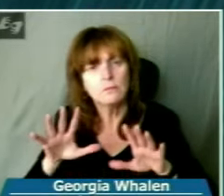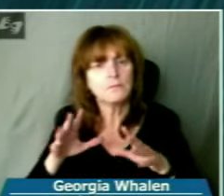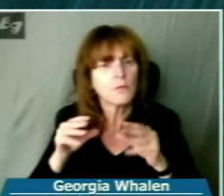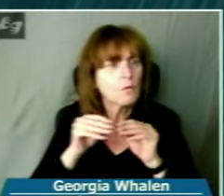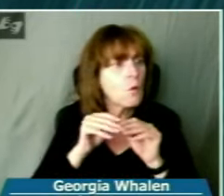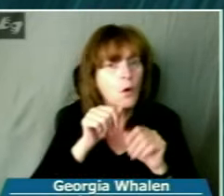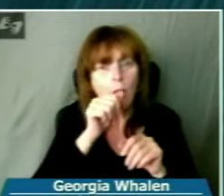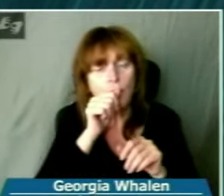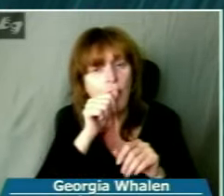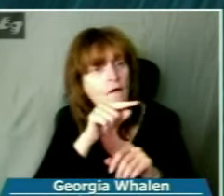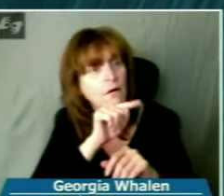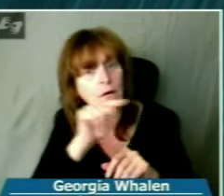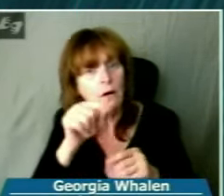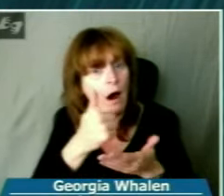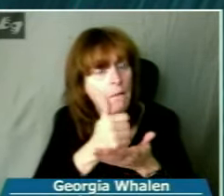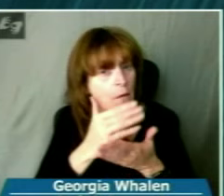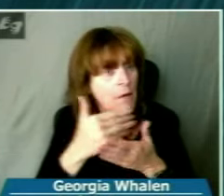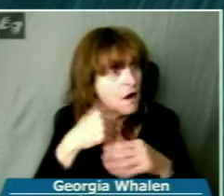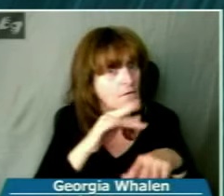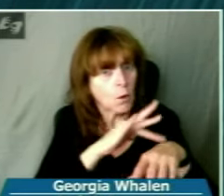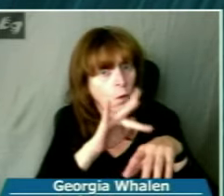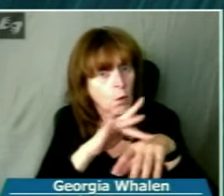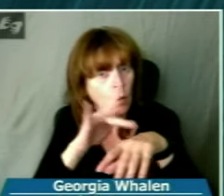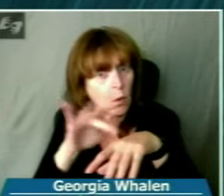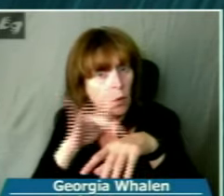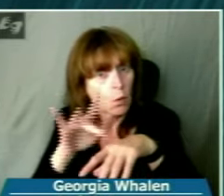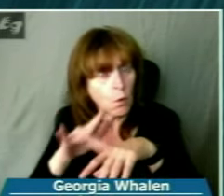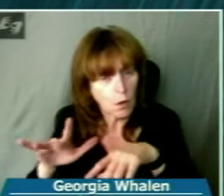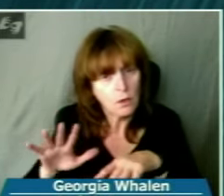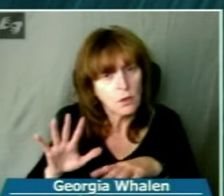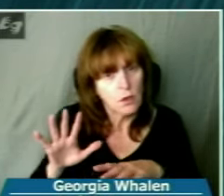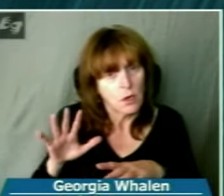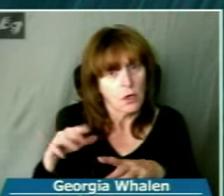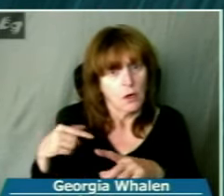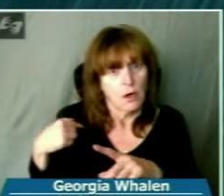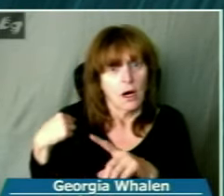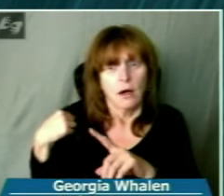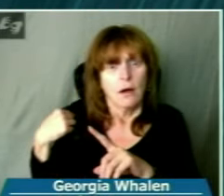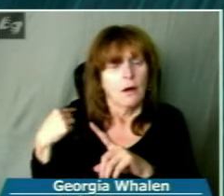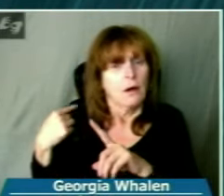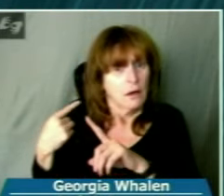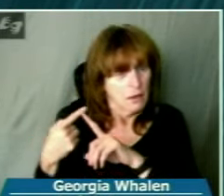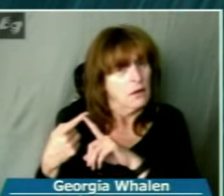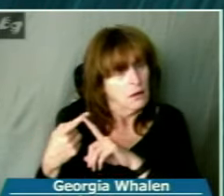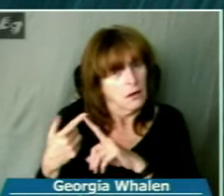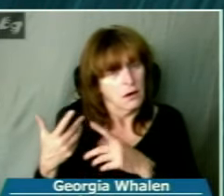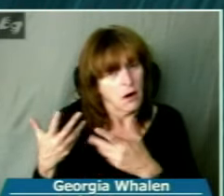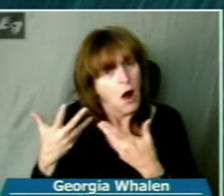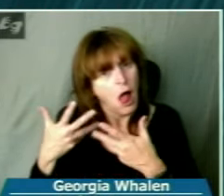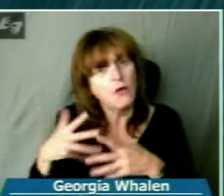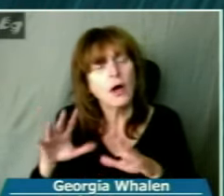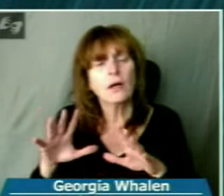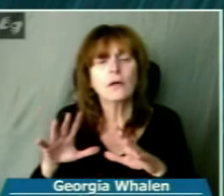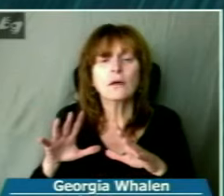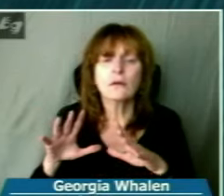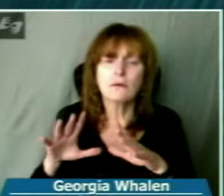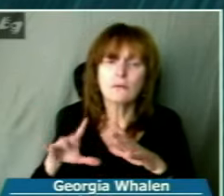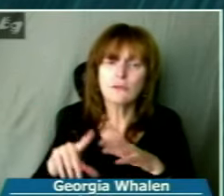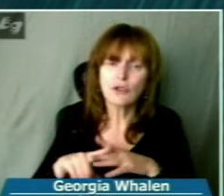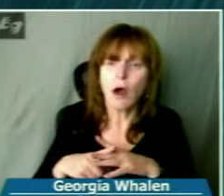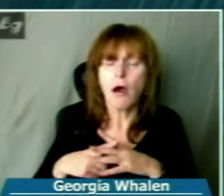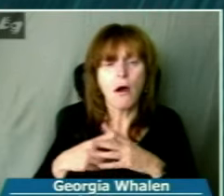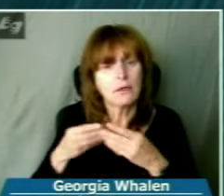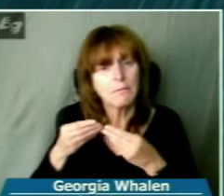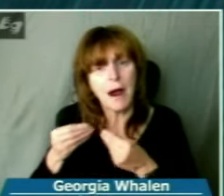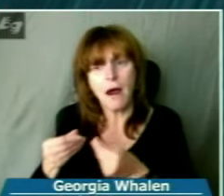been able to, you know, over the last number of months before this, we had investments going into renovations for units that